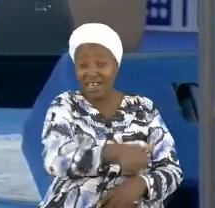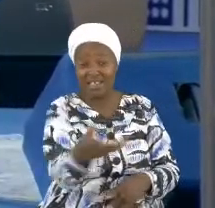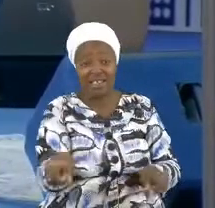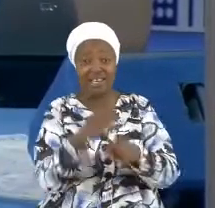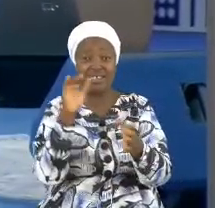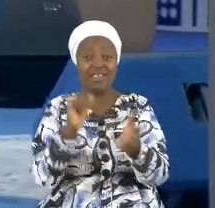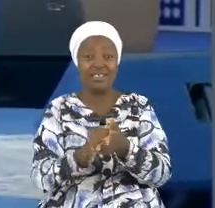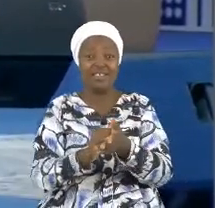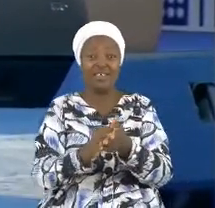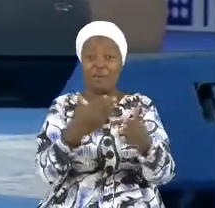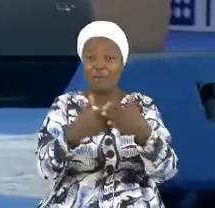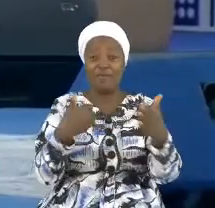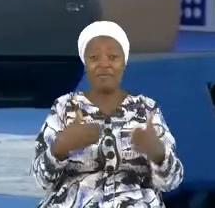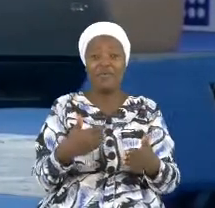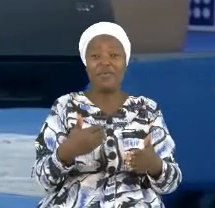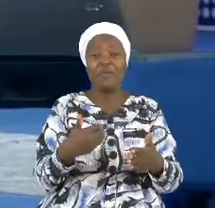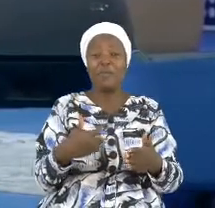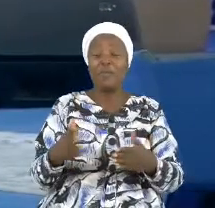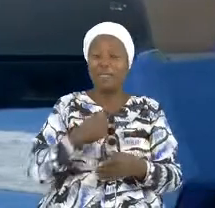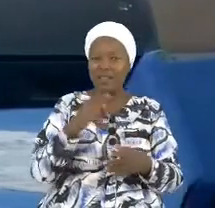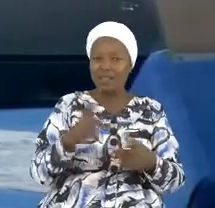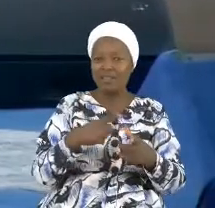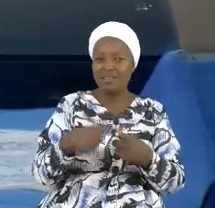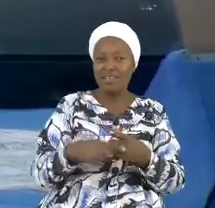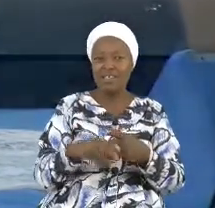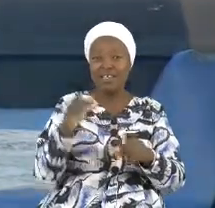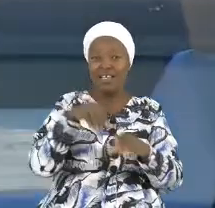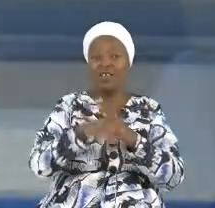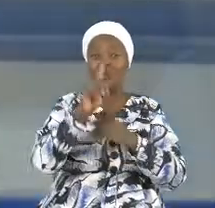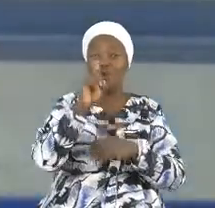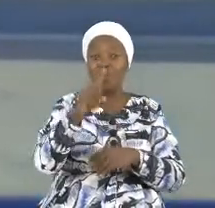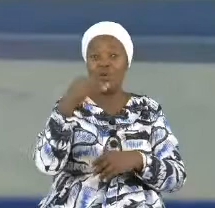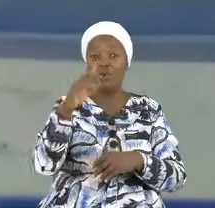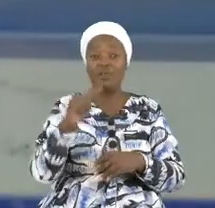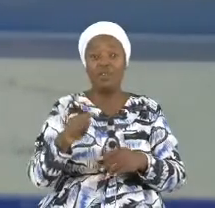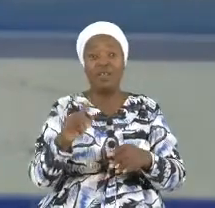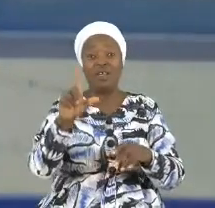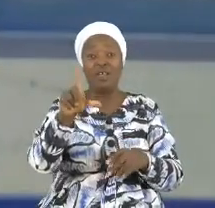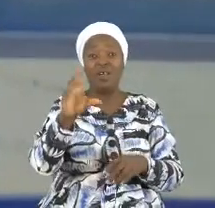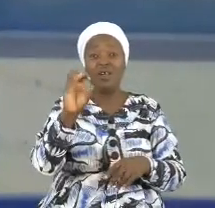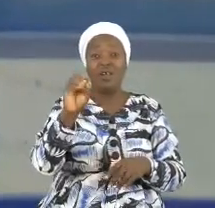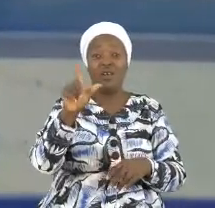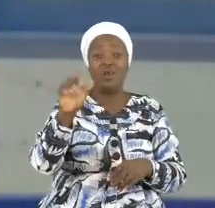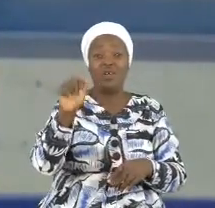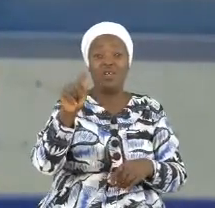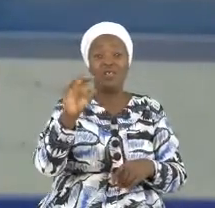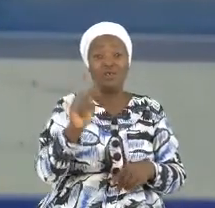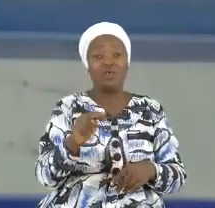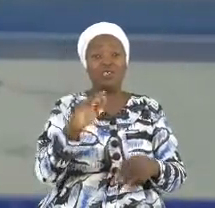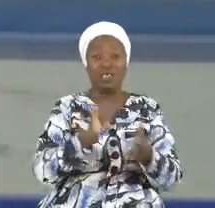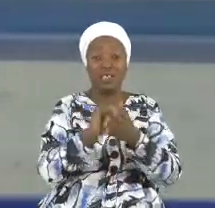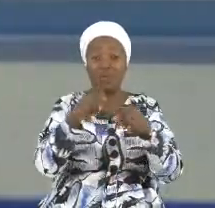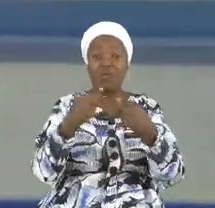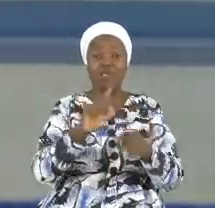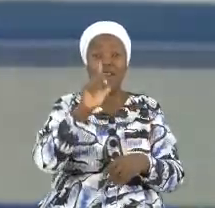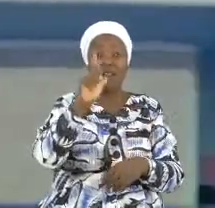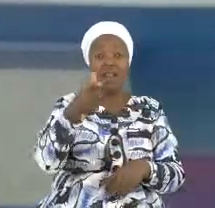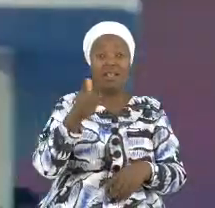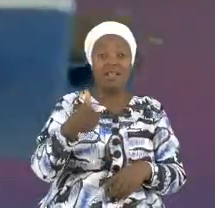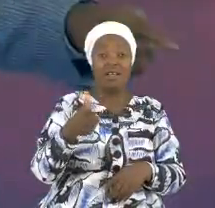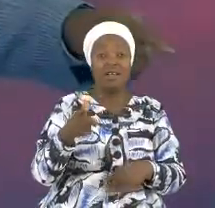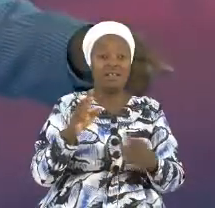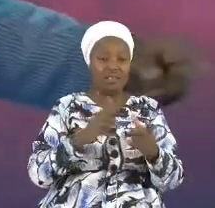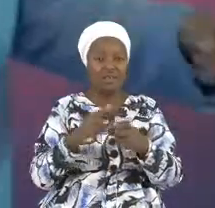before. And in one of the locations that I went later, when I wanted to do that, a